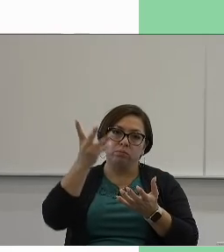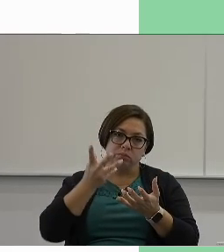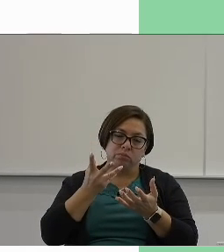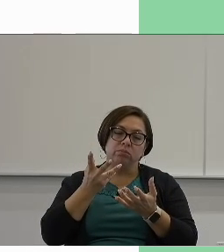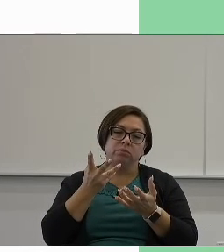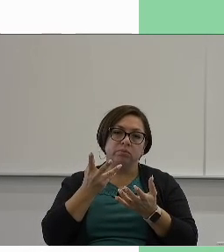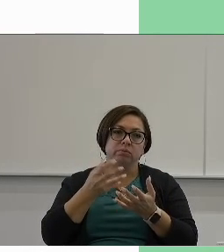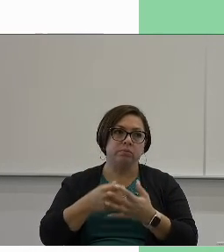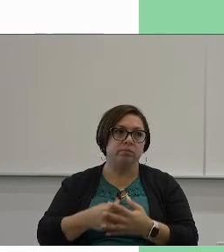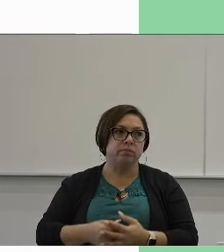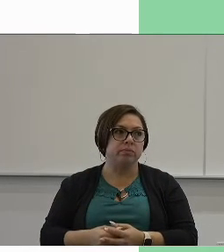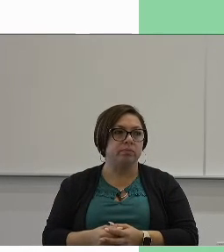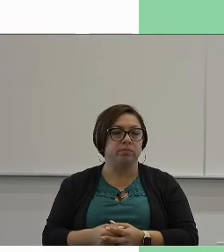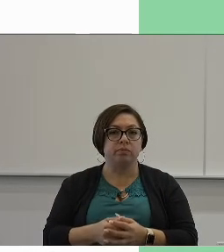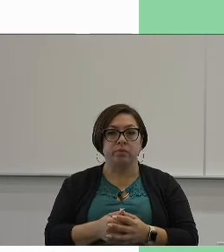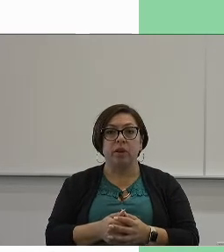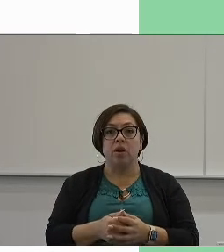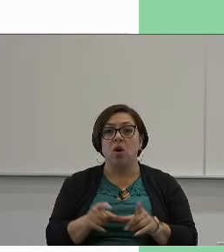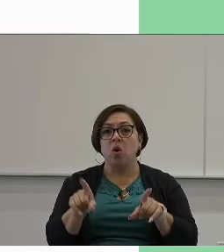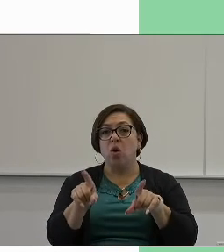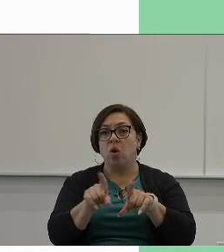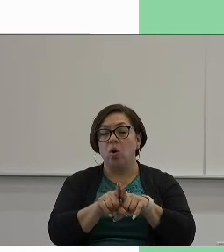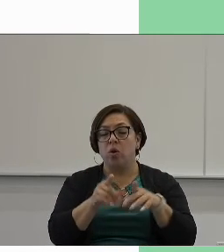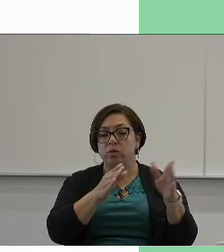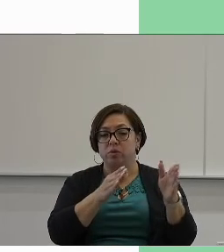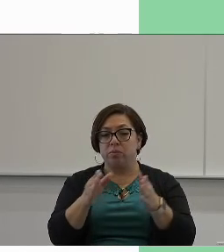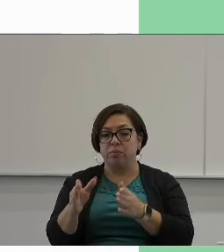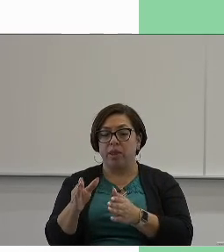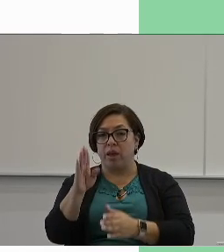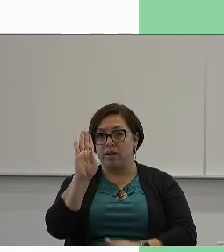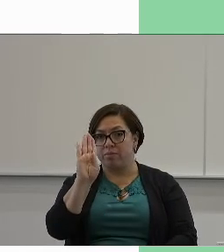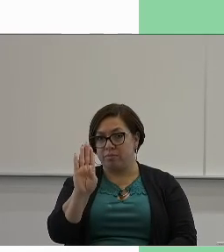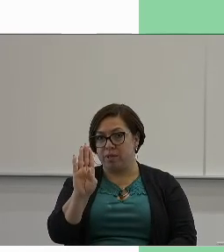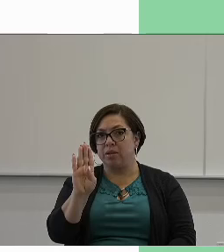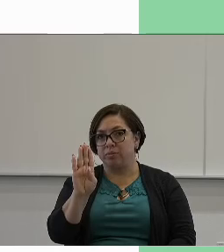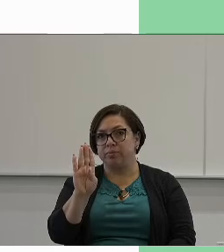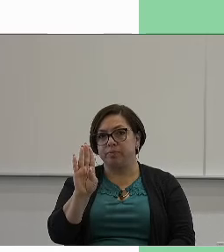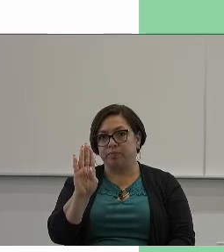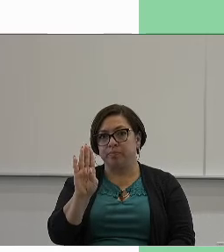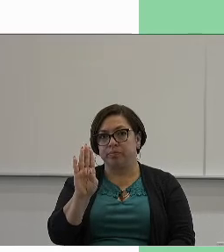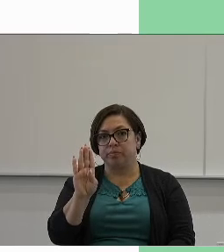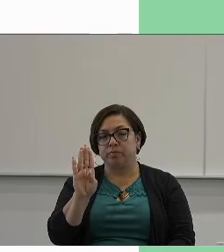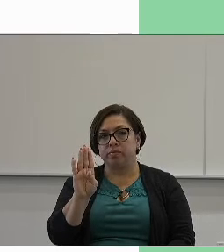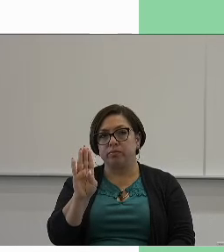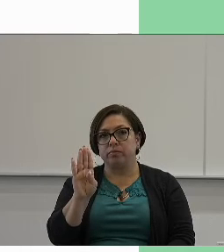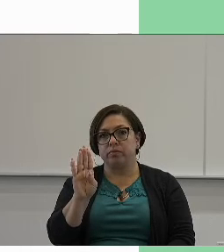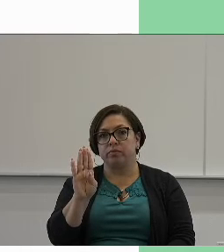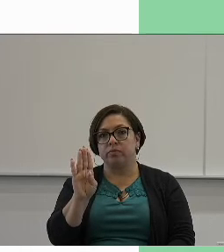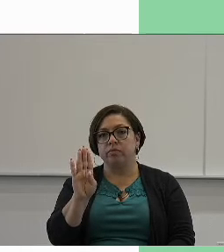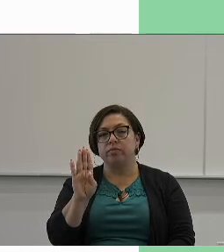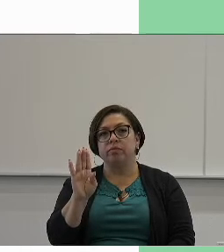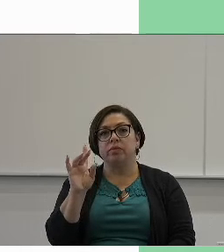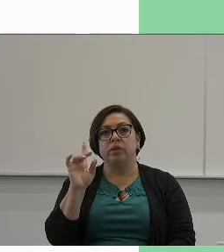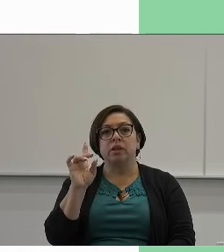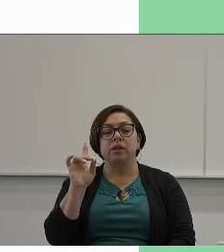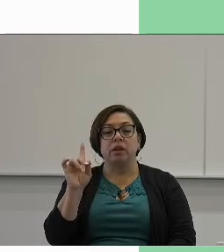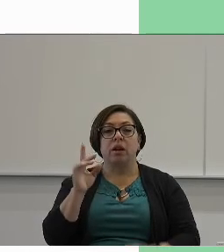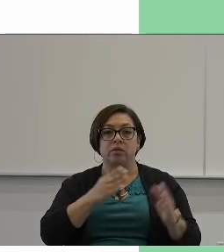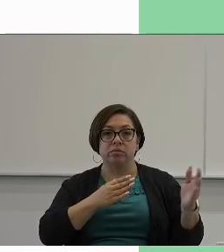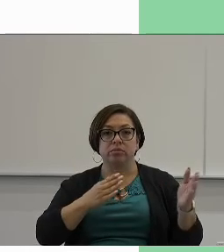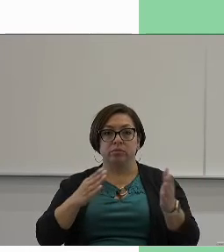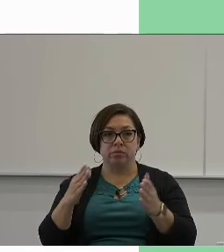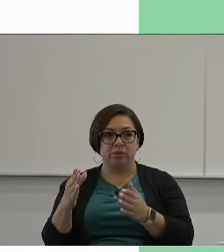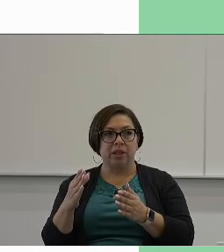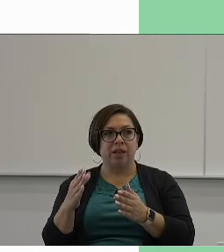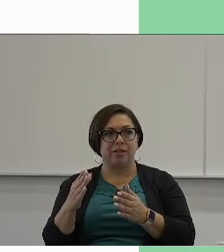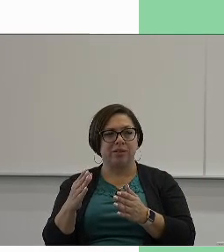We also have Plan B that the committee has put together as an alternative. And this plan is in